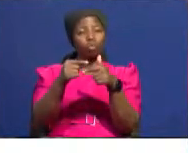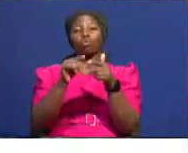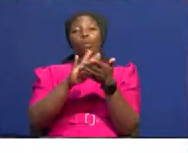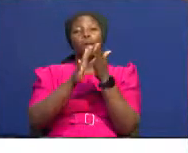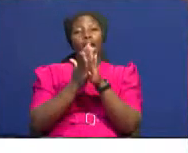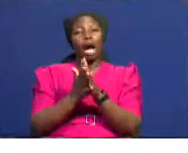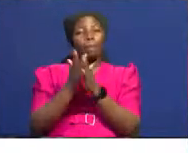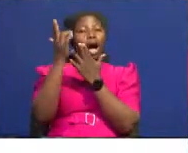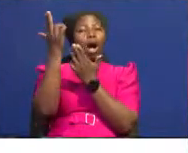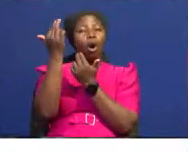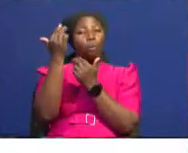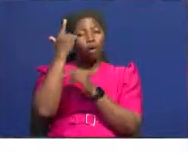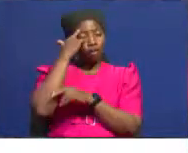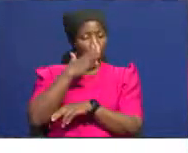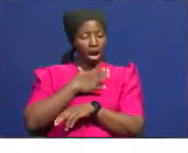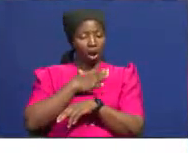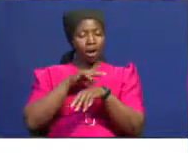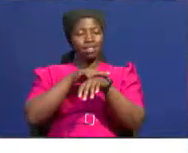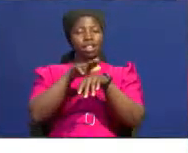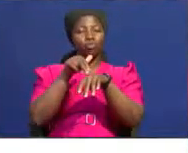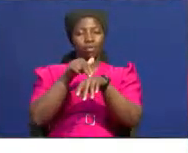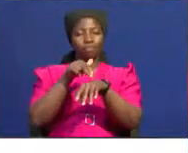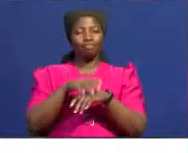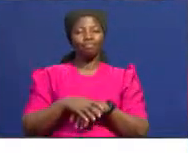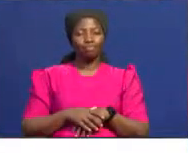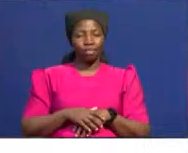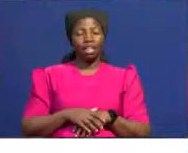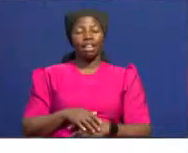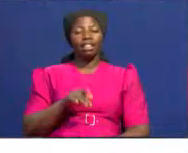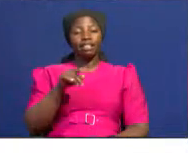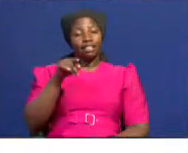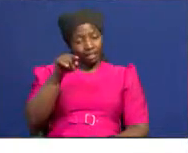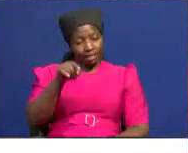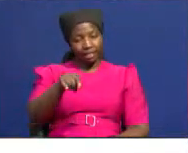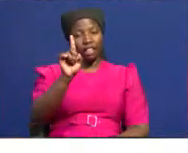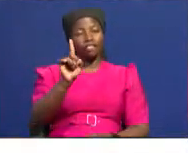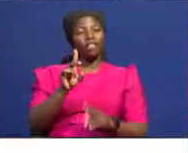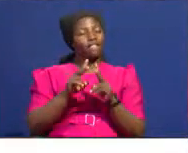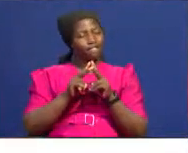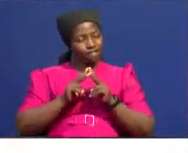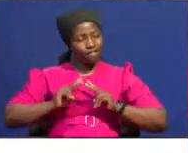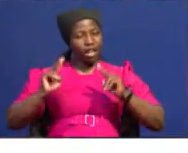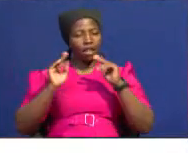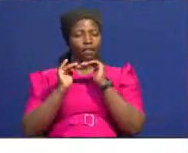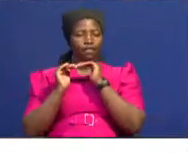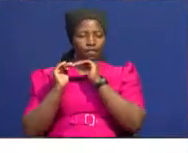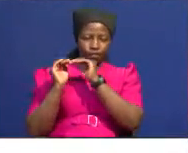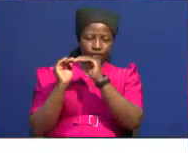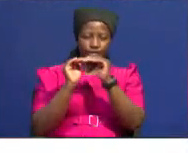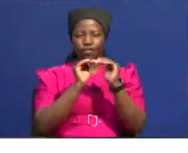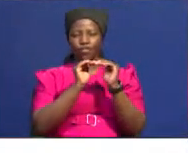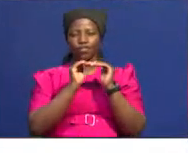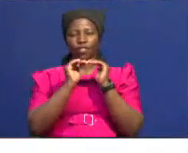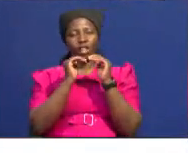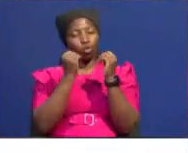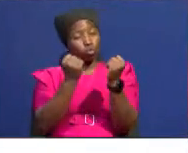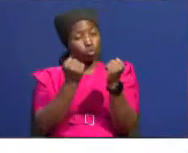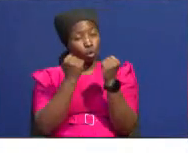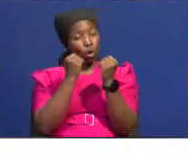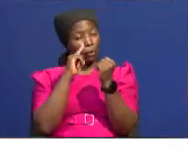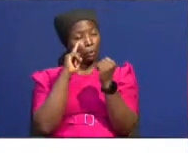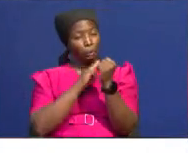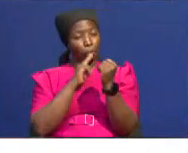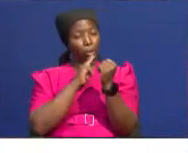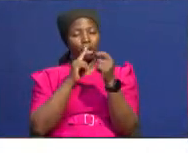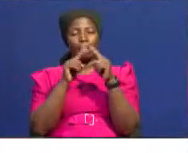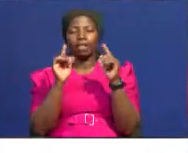hope for our nation. He was very fair, firm but very